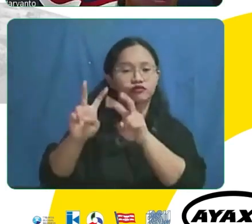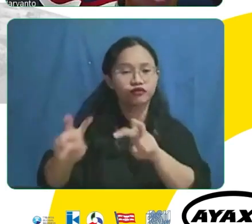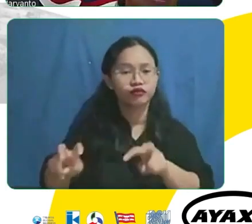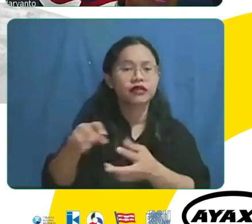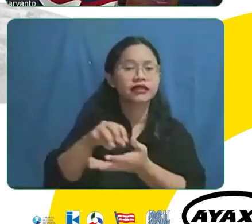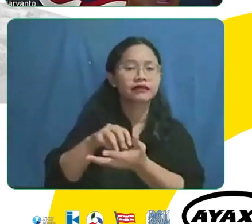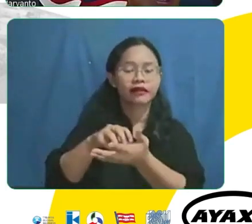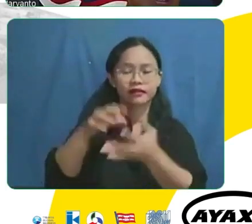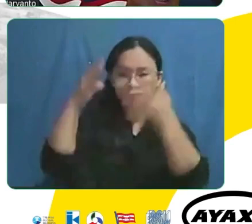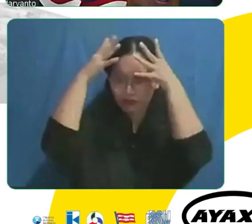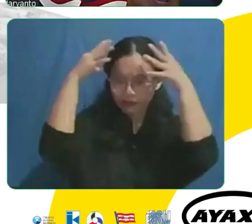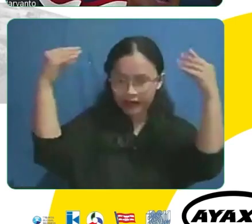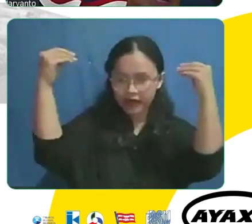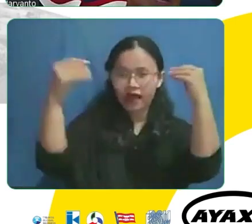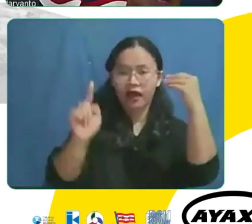also